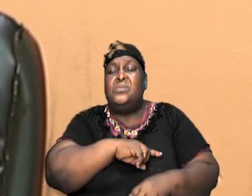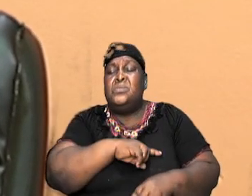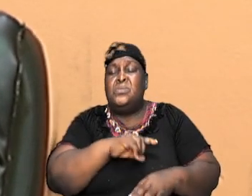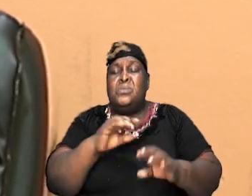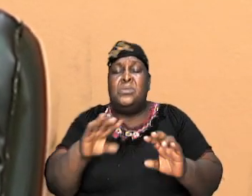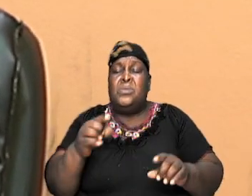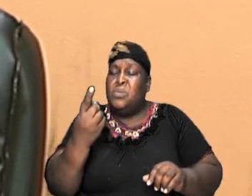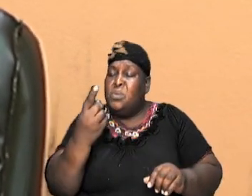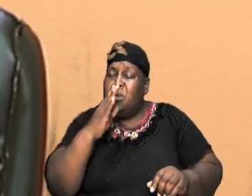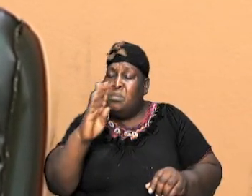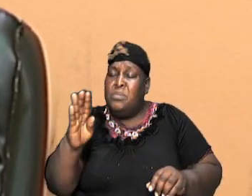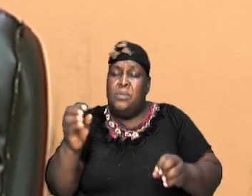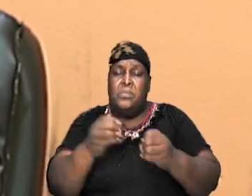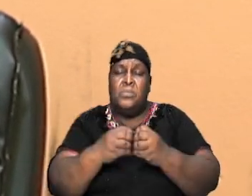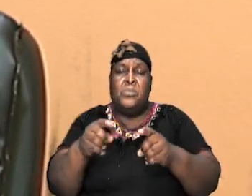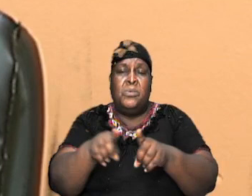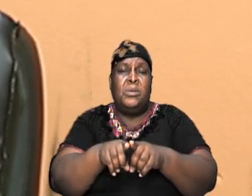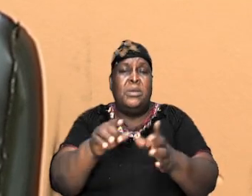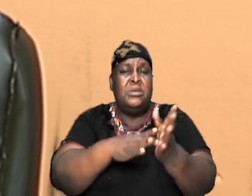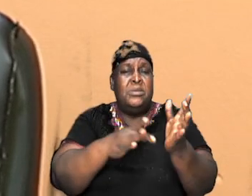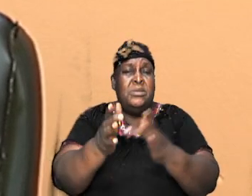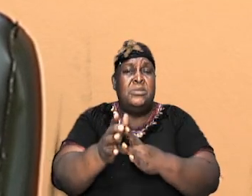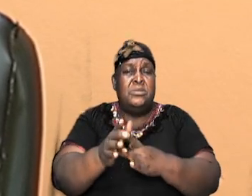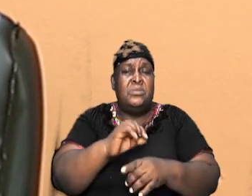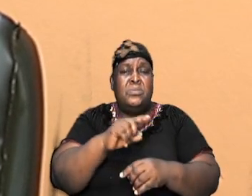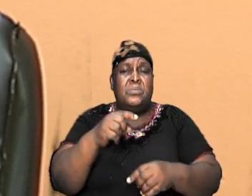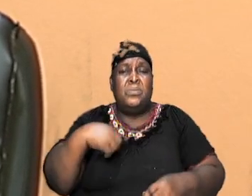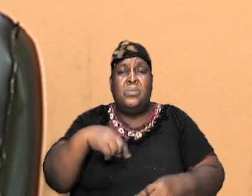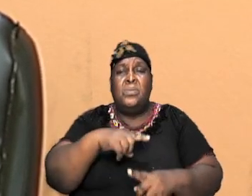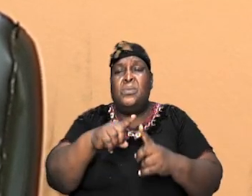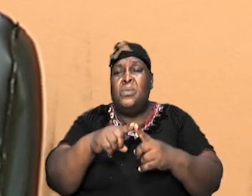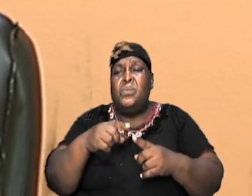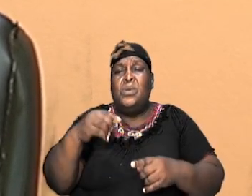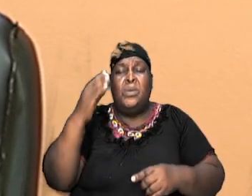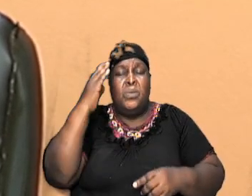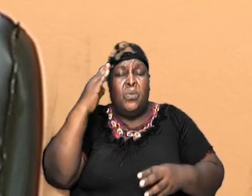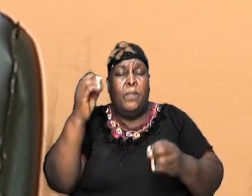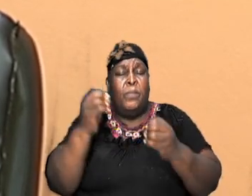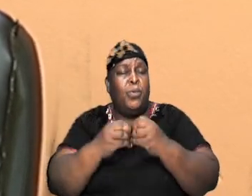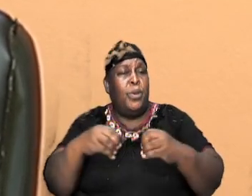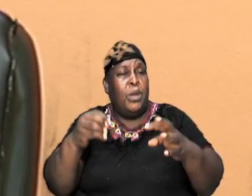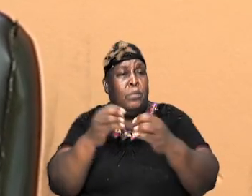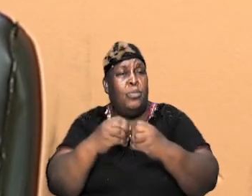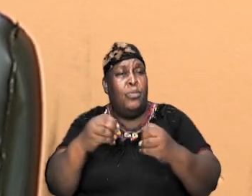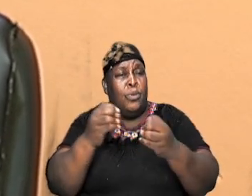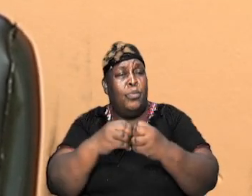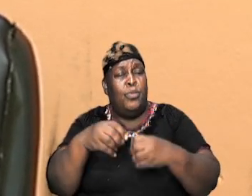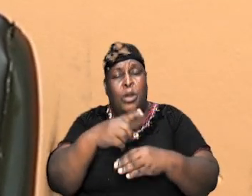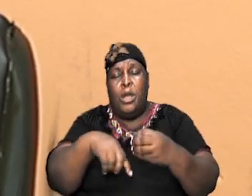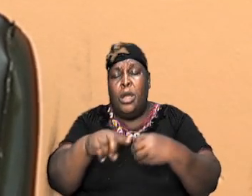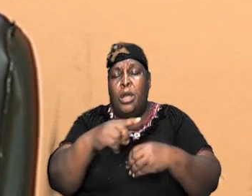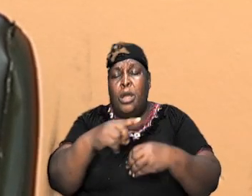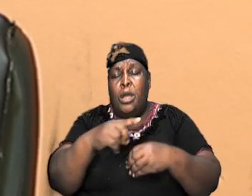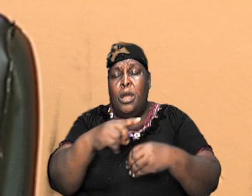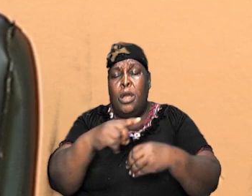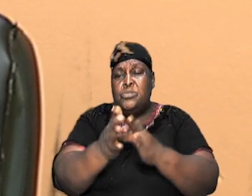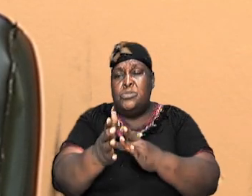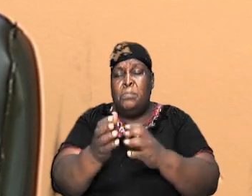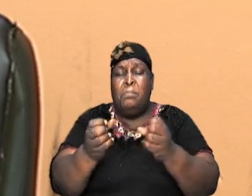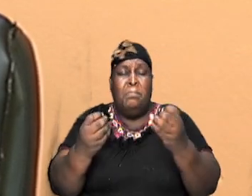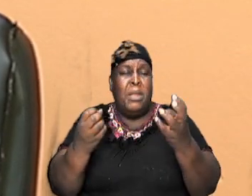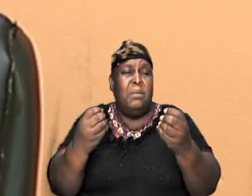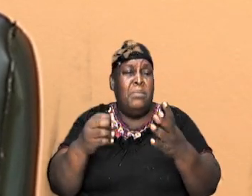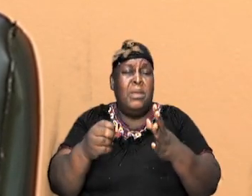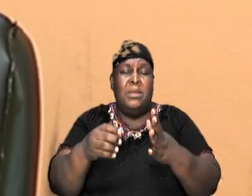more about him. And many scriptures in the Bible support that. And so, as